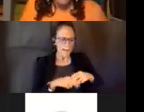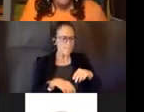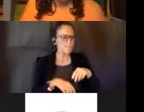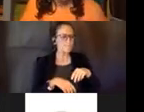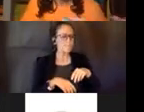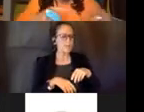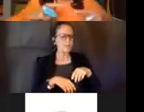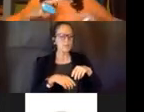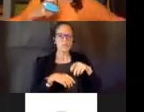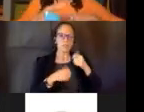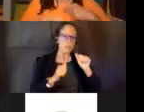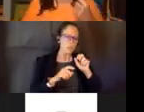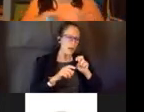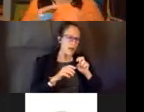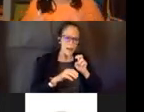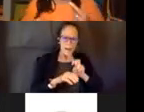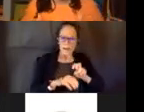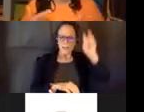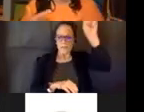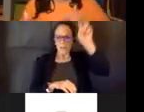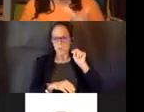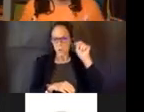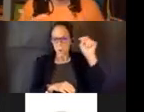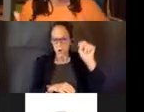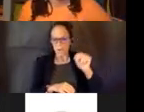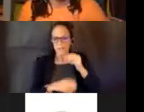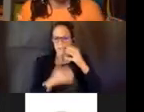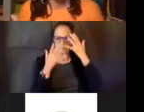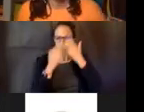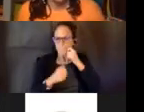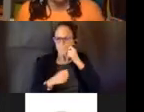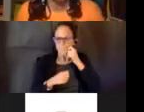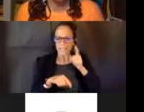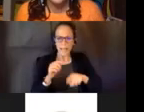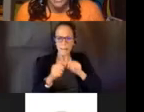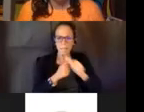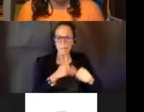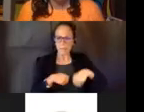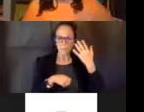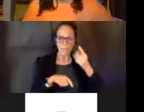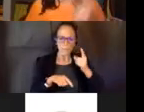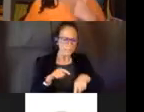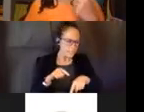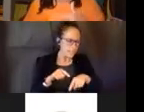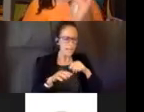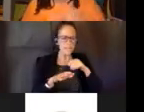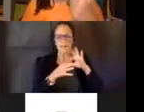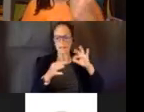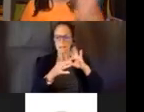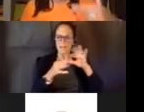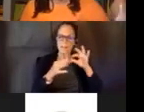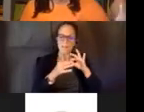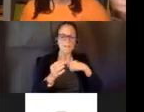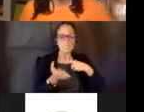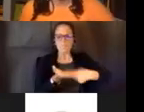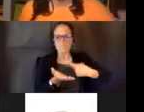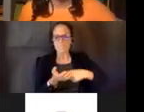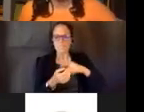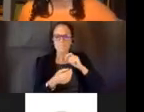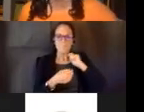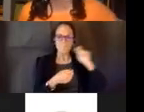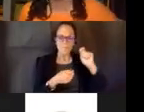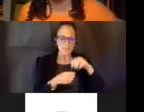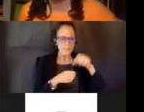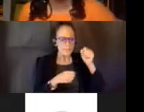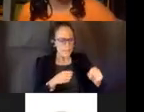take the back roads. But I looked at some real facts of lynchings that were going on in that time too in the South. And I kept going with her. And I get to 1890 and say,